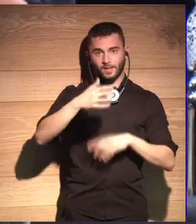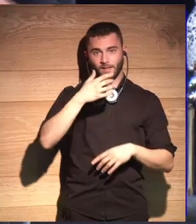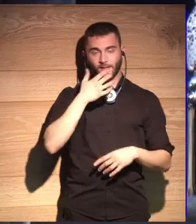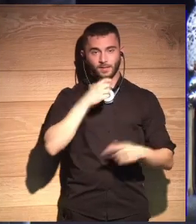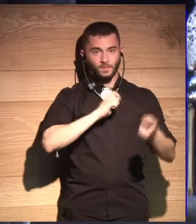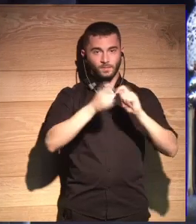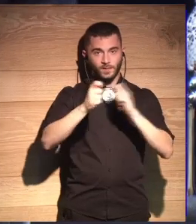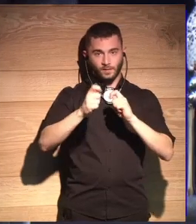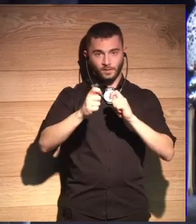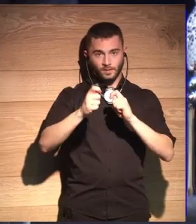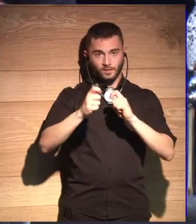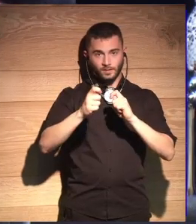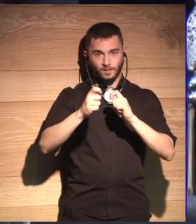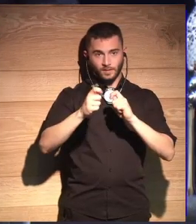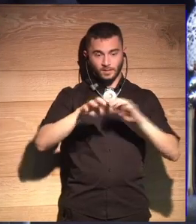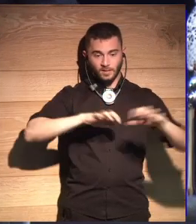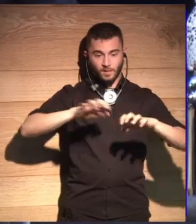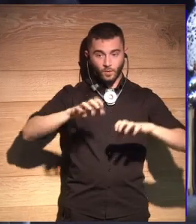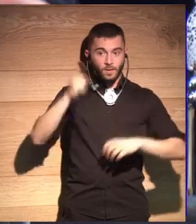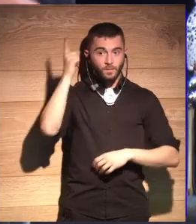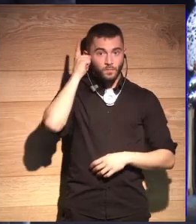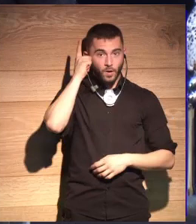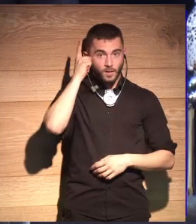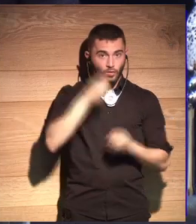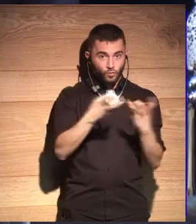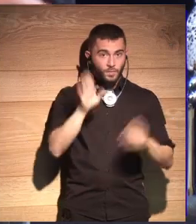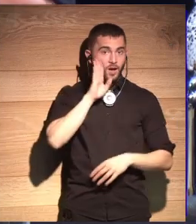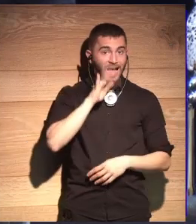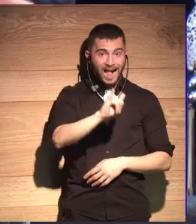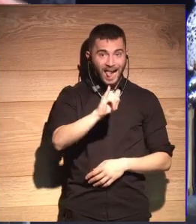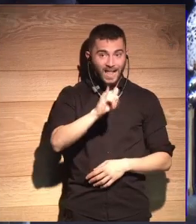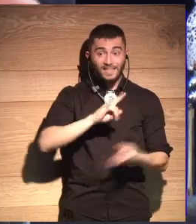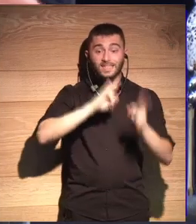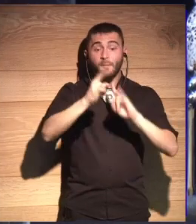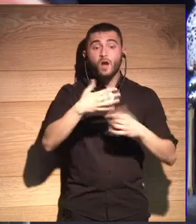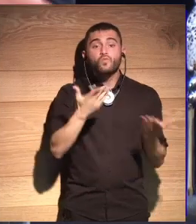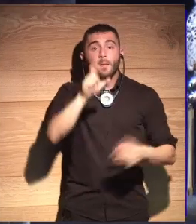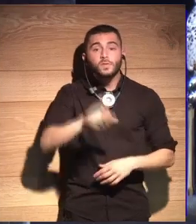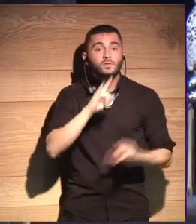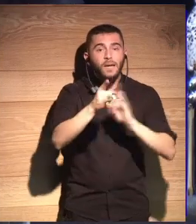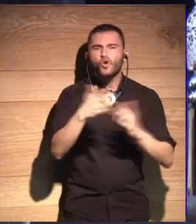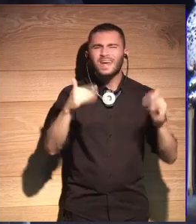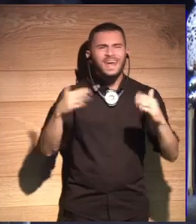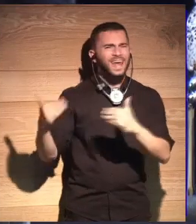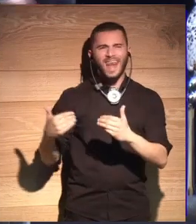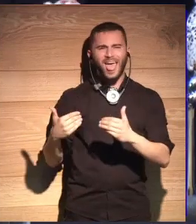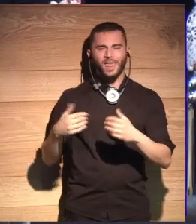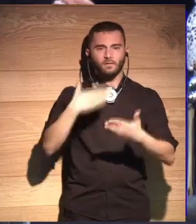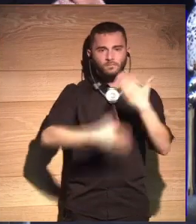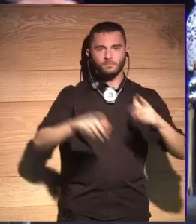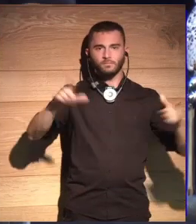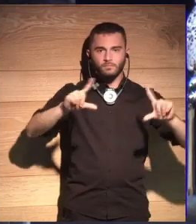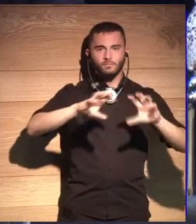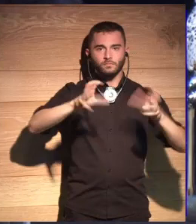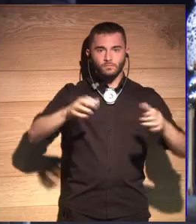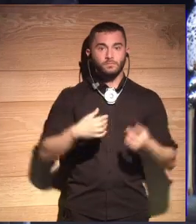communication chief in the ministry, in the Home Office. And this is a telephone number that all journalists have, and nobody called